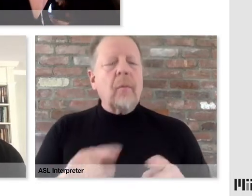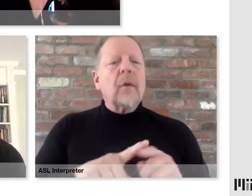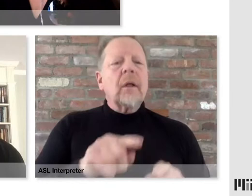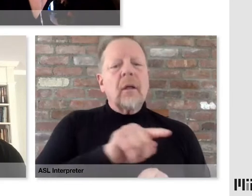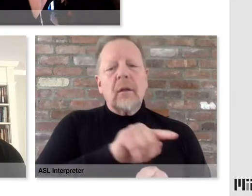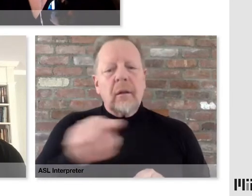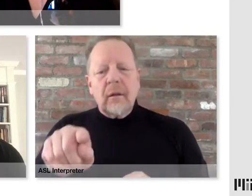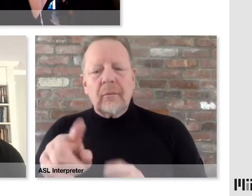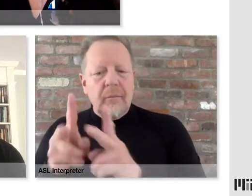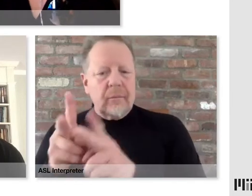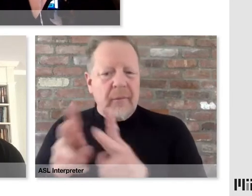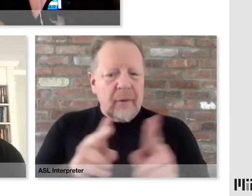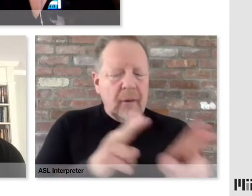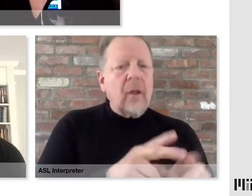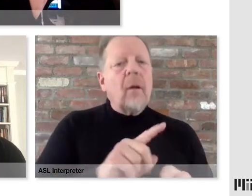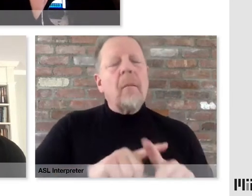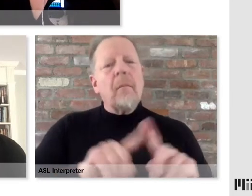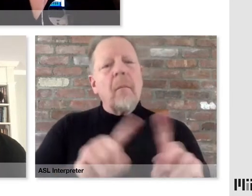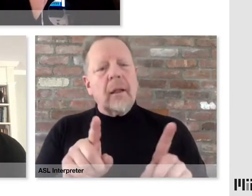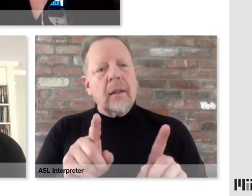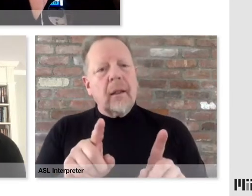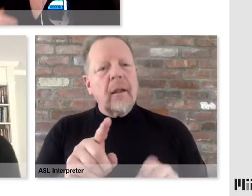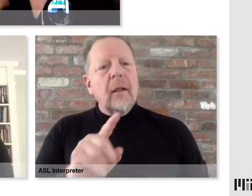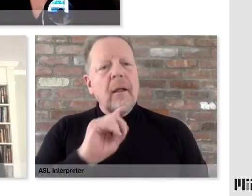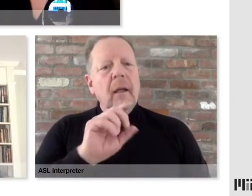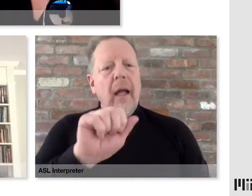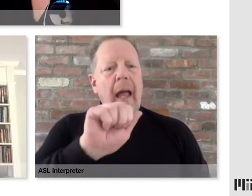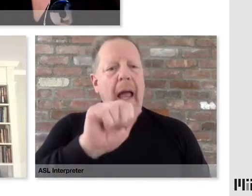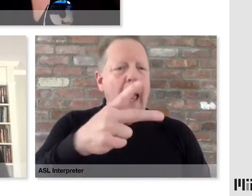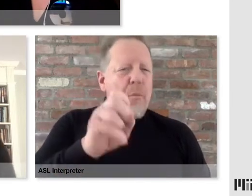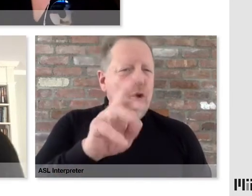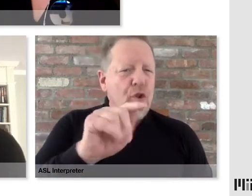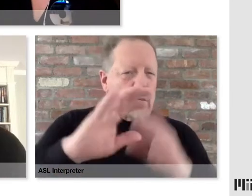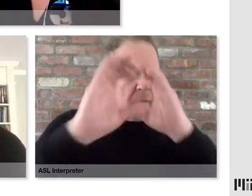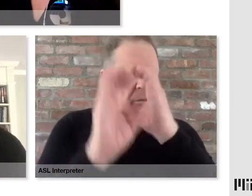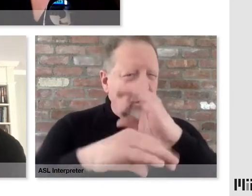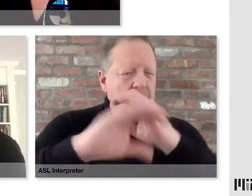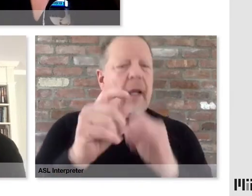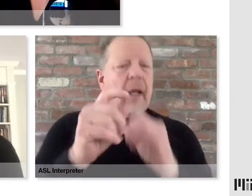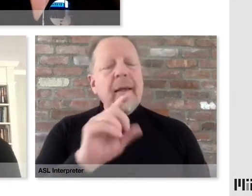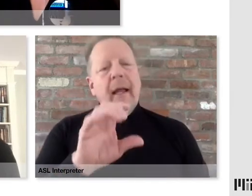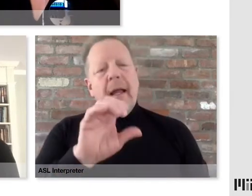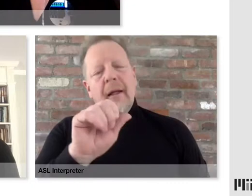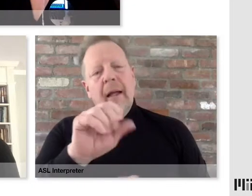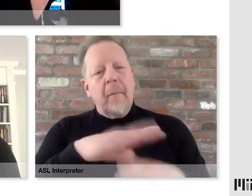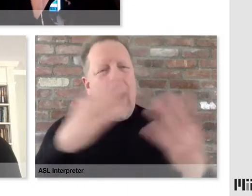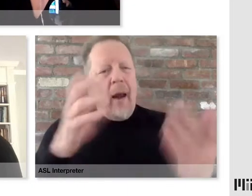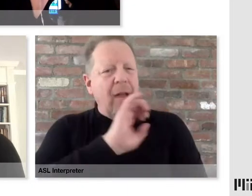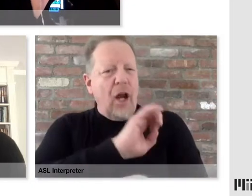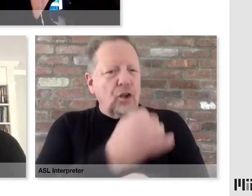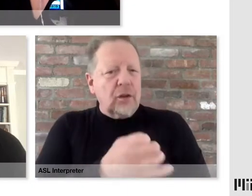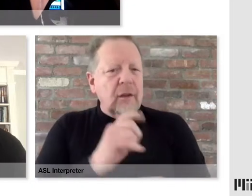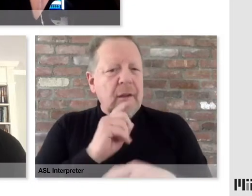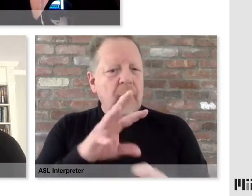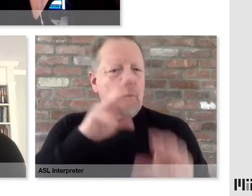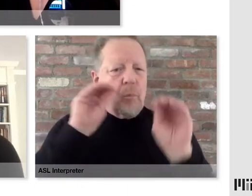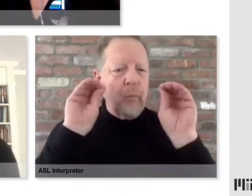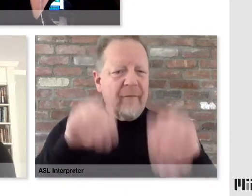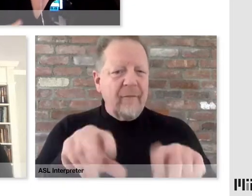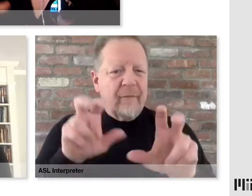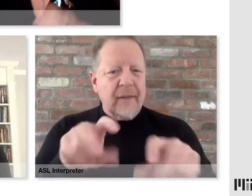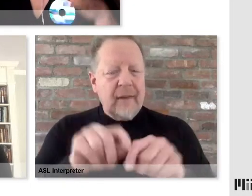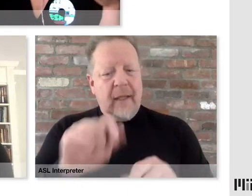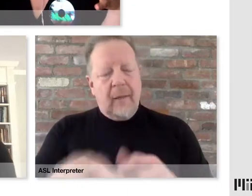or the aperture or the amount of energy invested in the machine that is making the image, right? So in